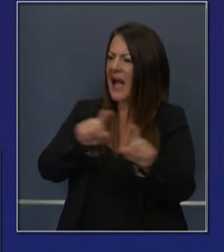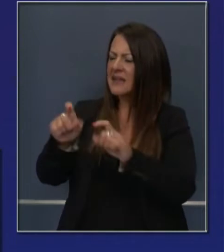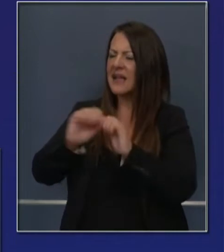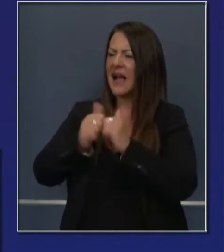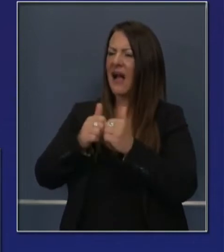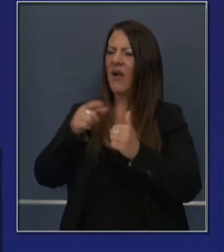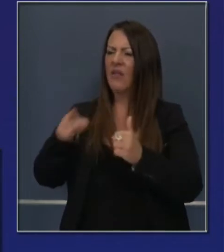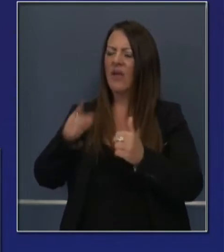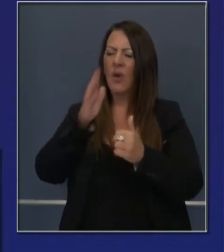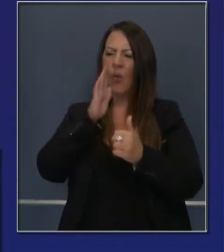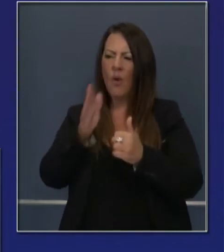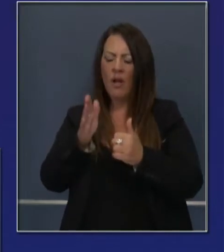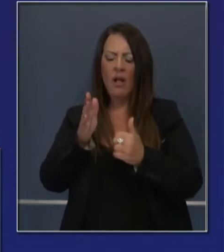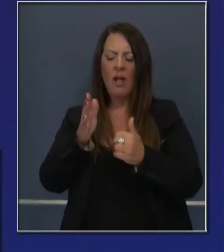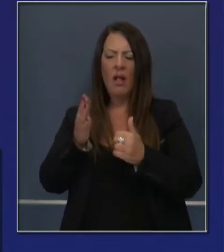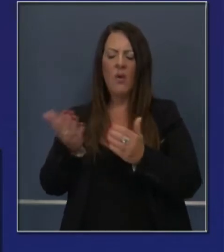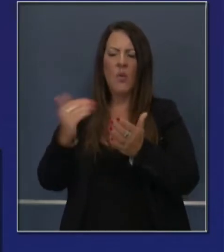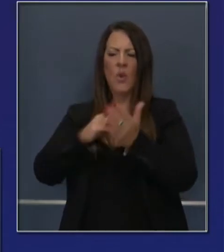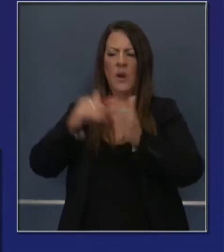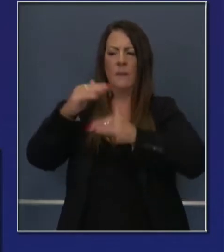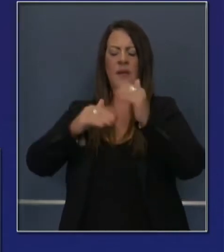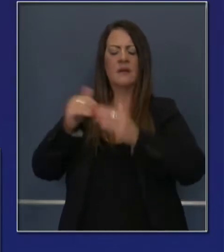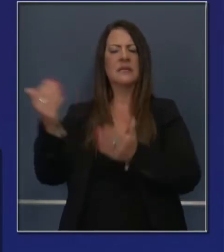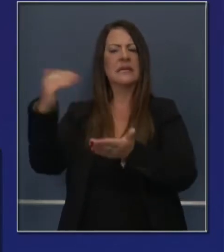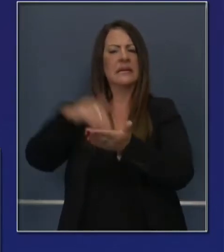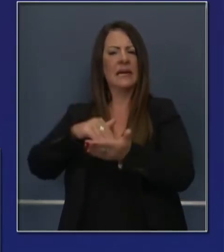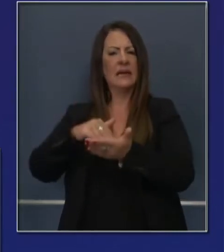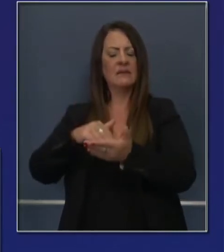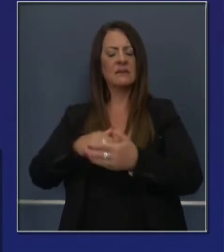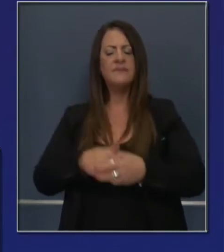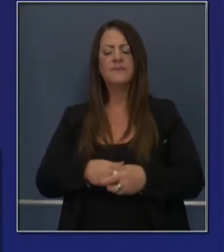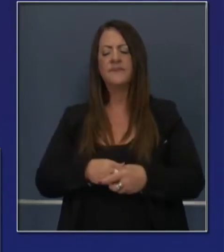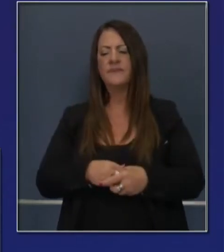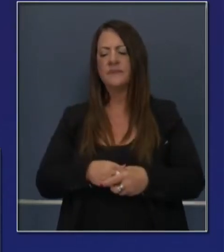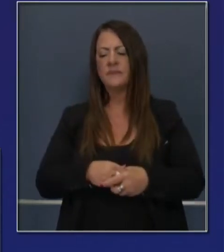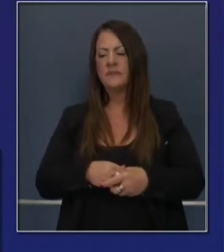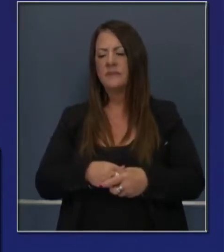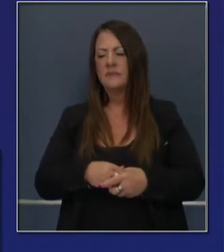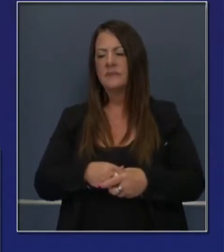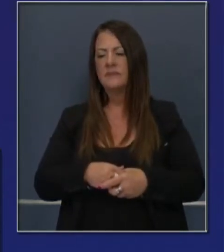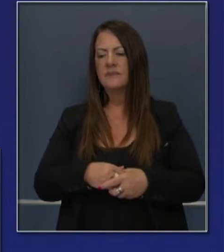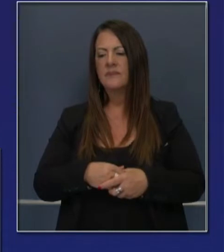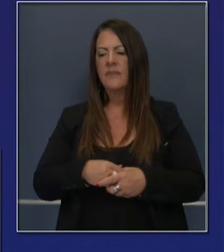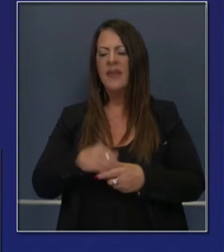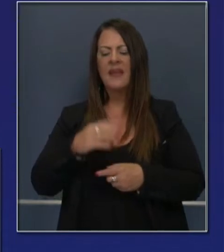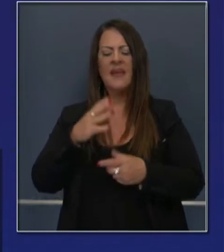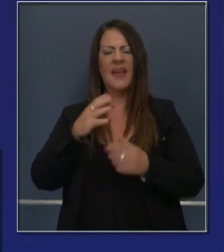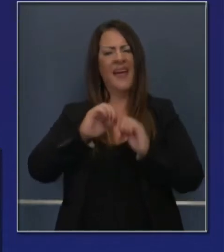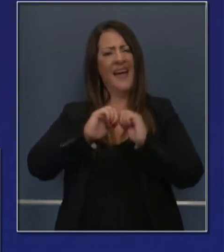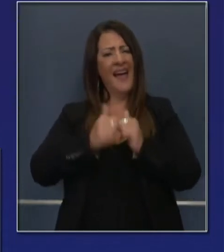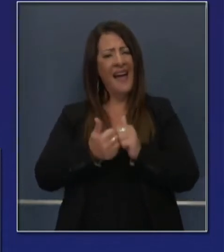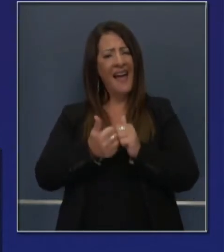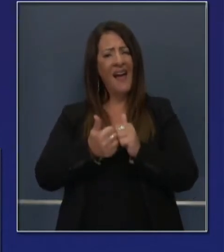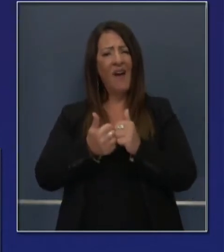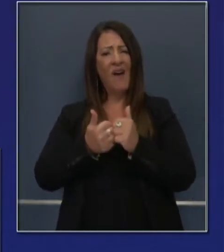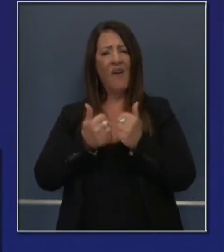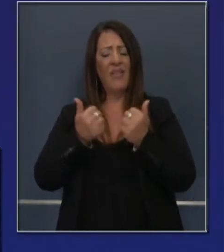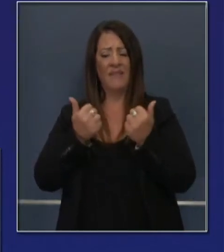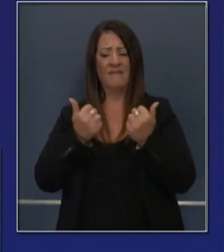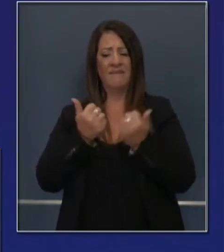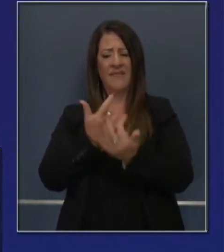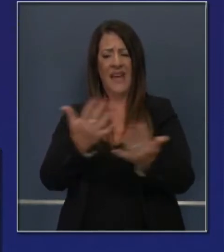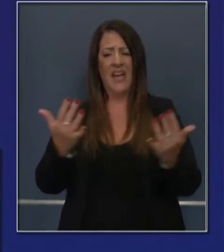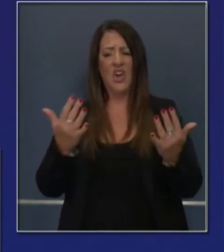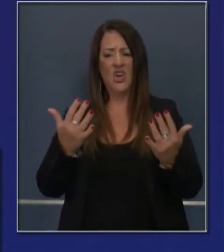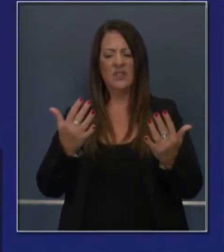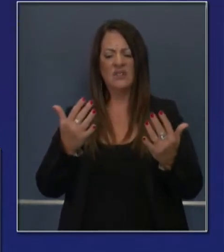of the areas that were directly impacted by these fires. The issues of how these fires have impacted